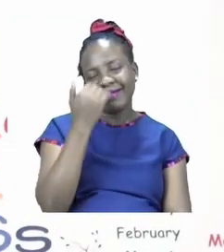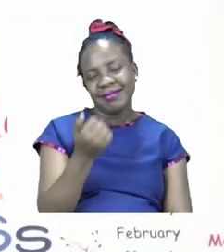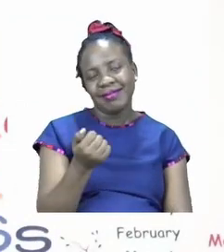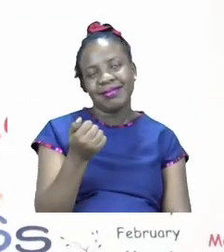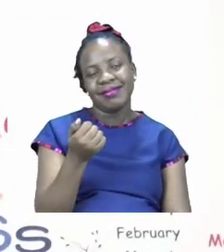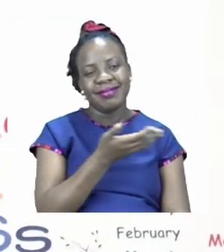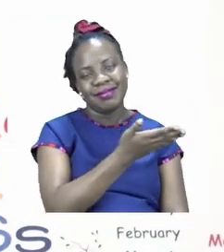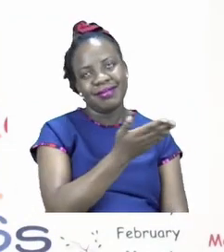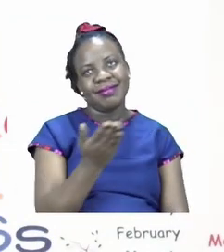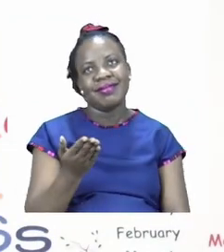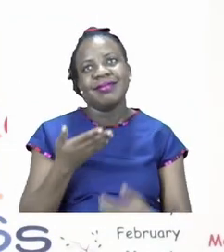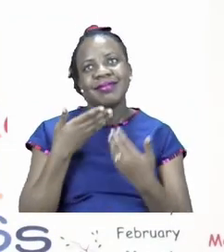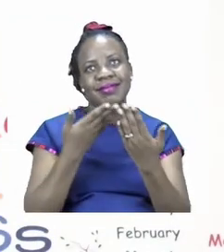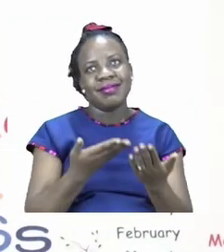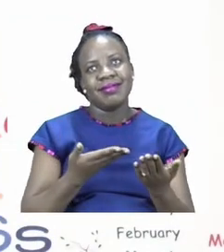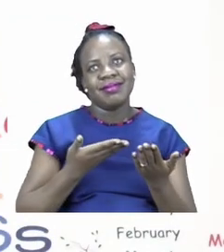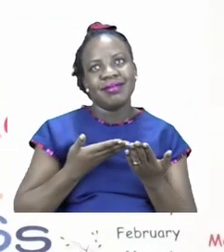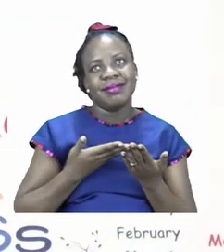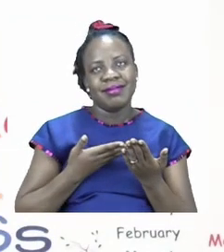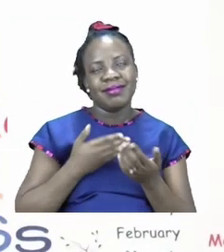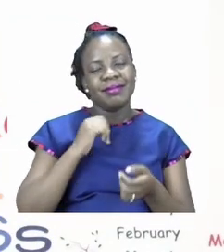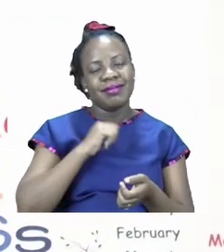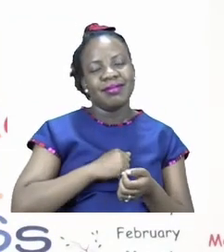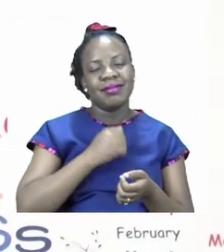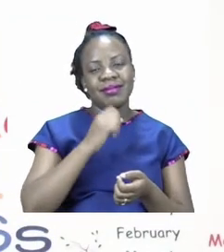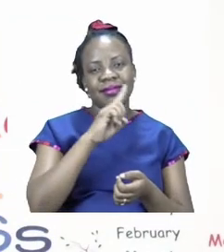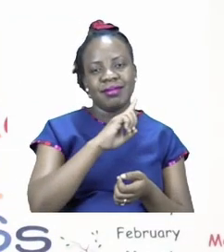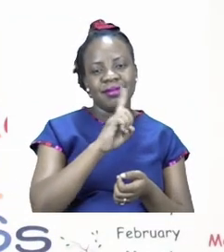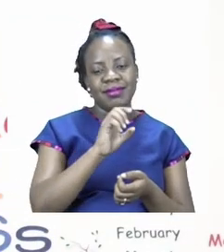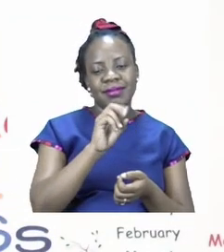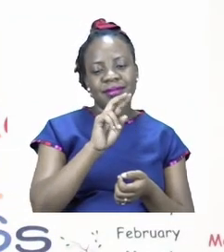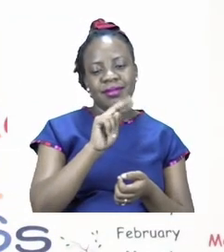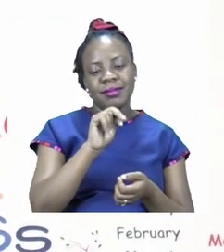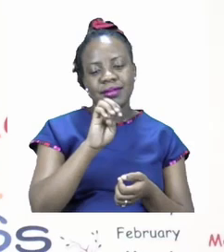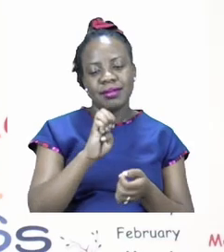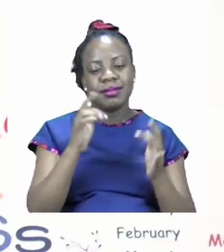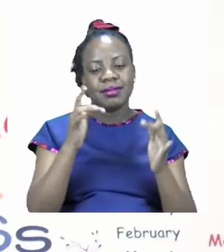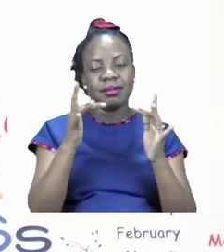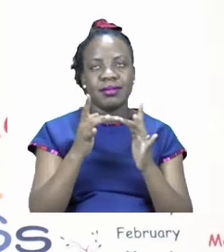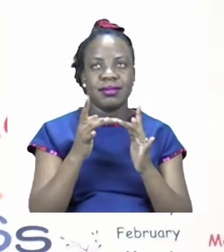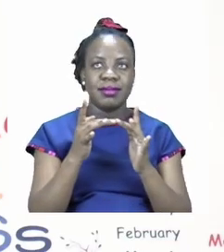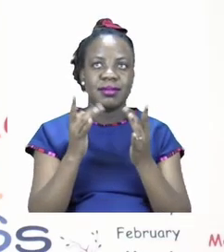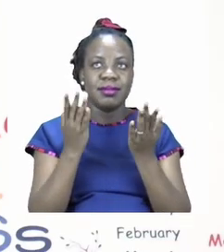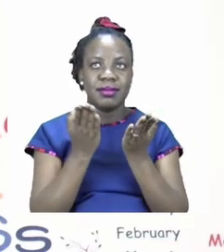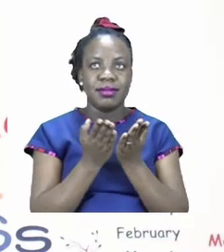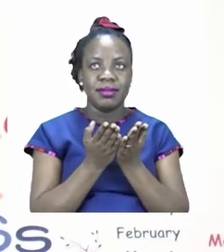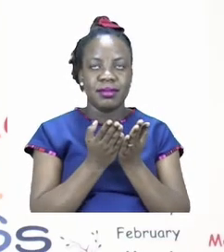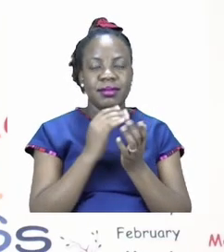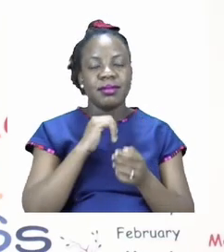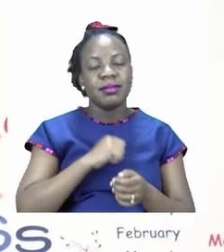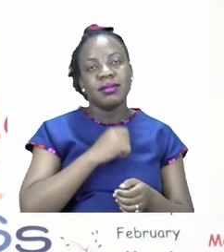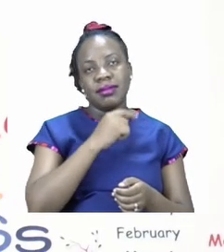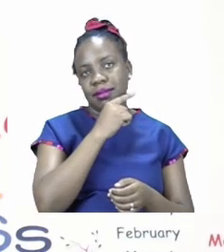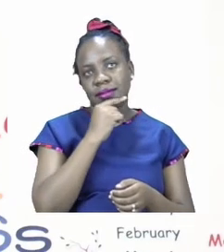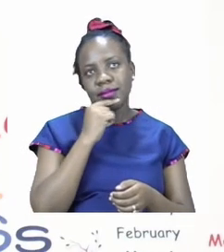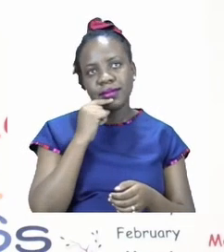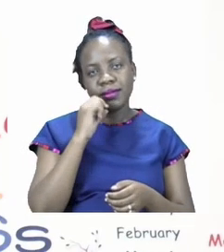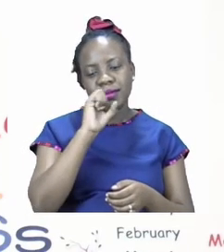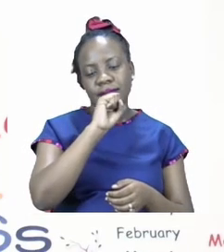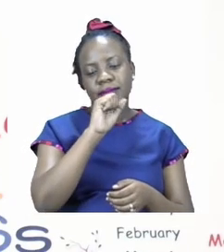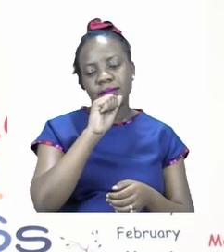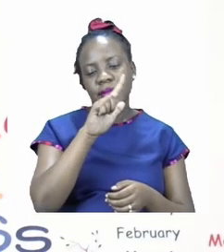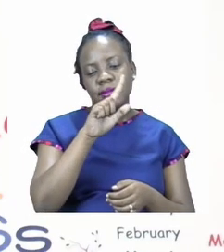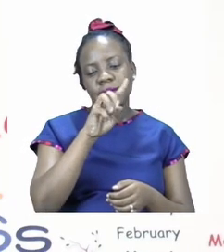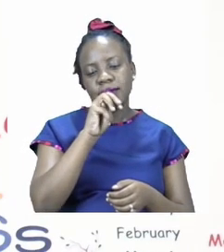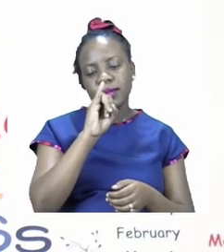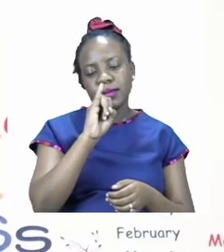Hello everyone and welcome to My Zone Online School. My name is Teacher Mutsa and thank you so much